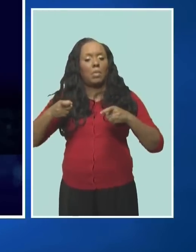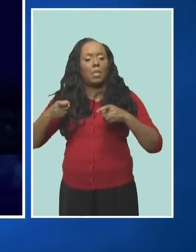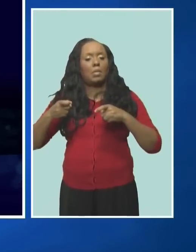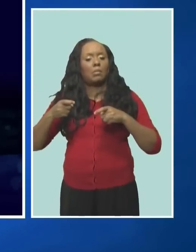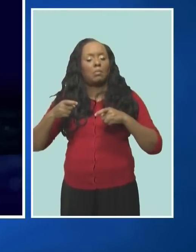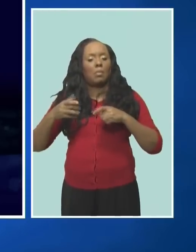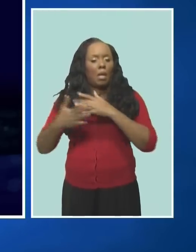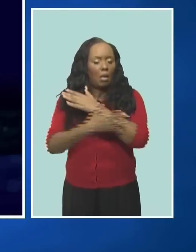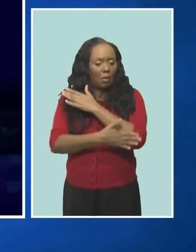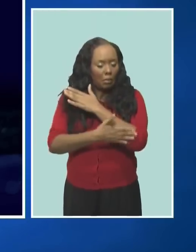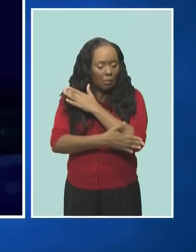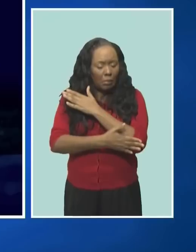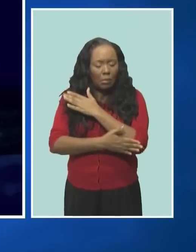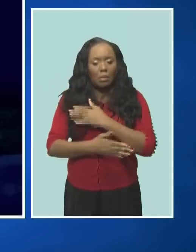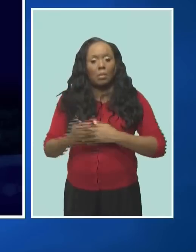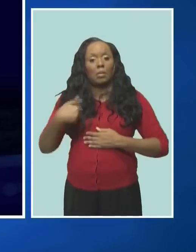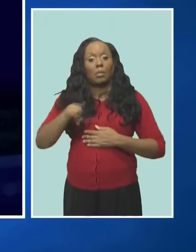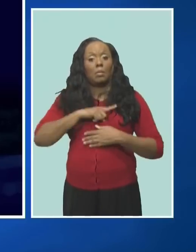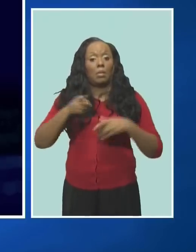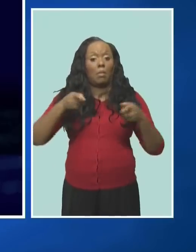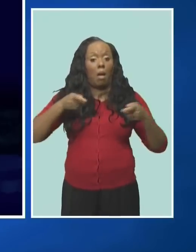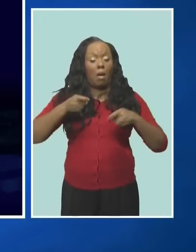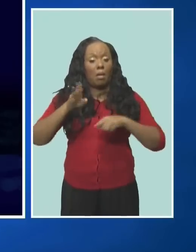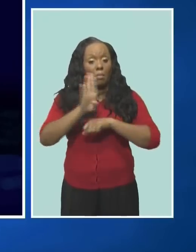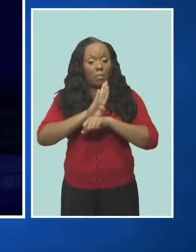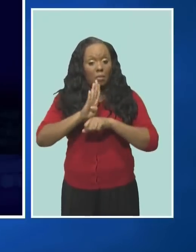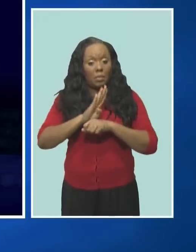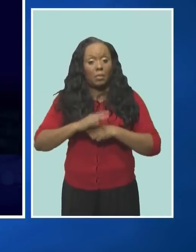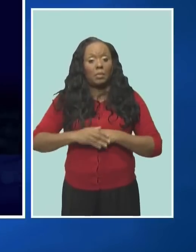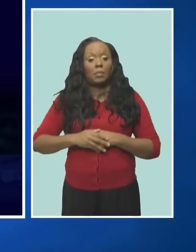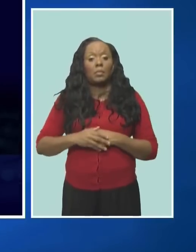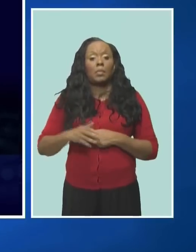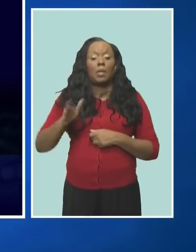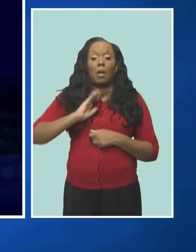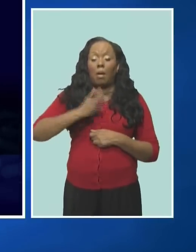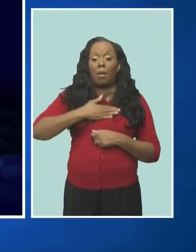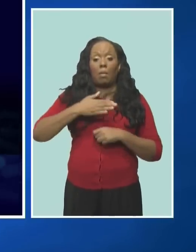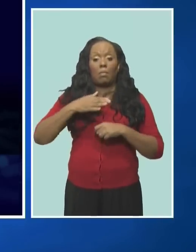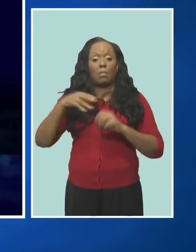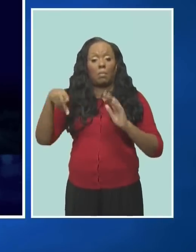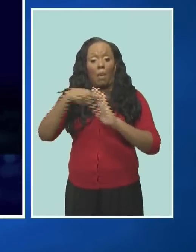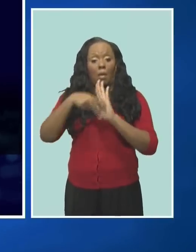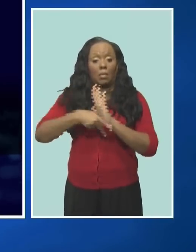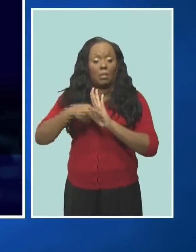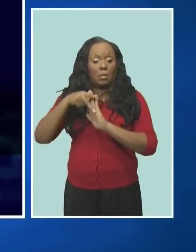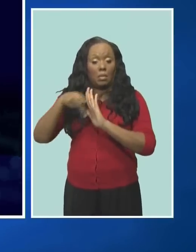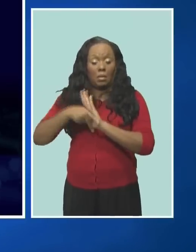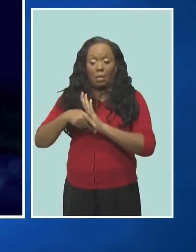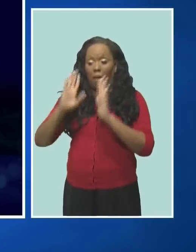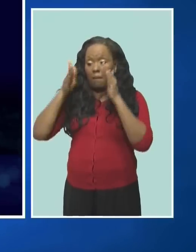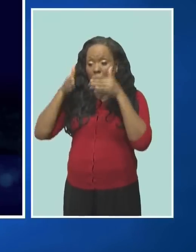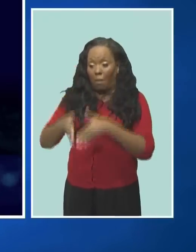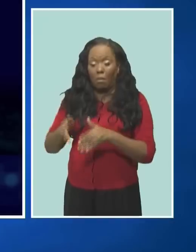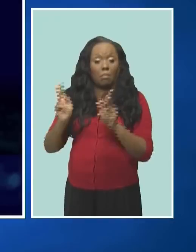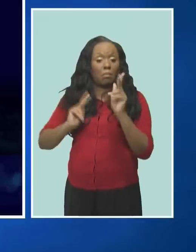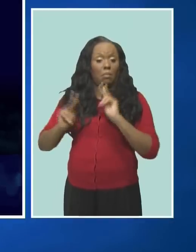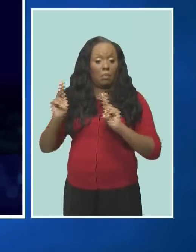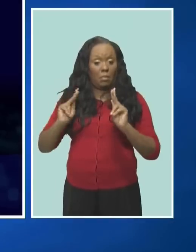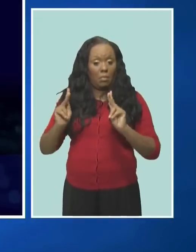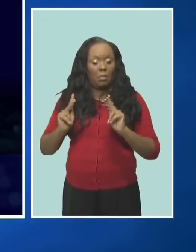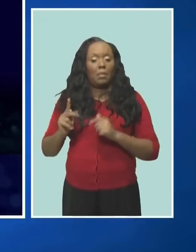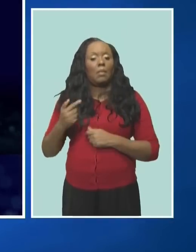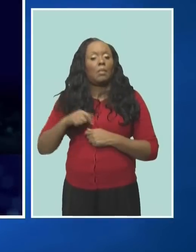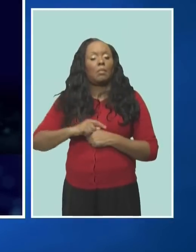an entire country where our policies will be people-centered and where we will be